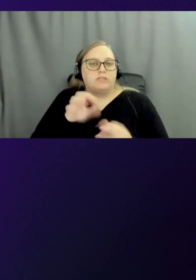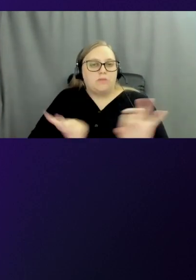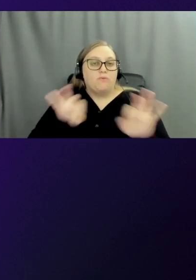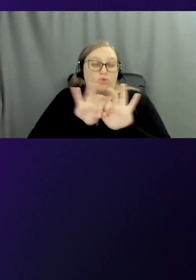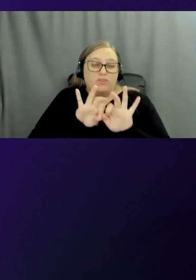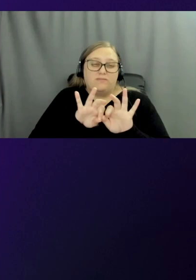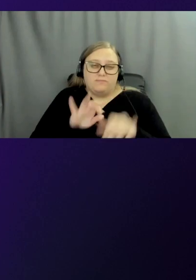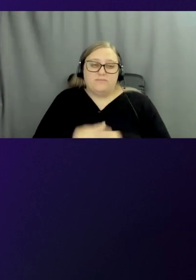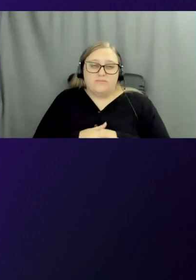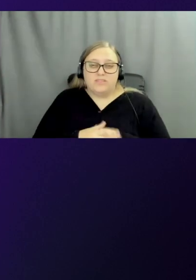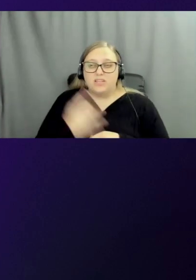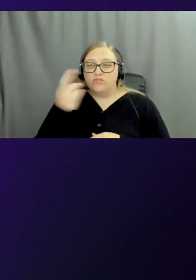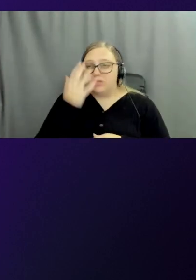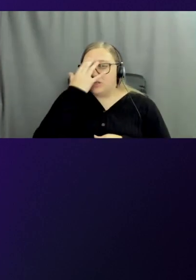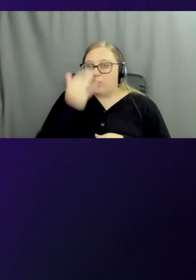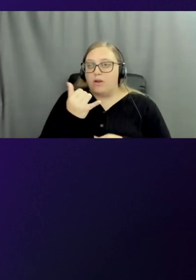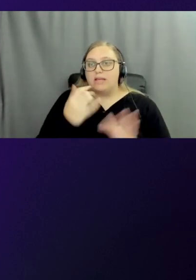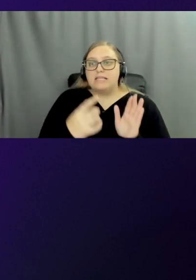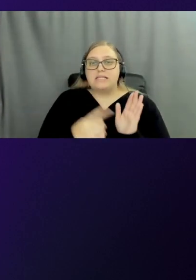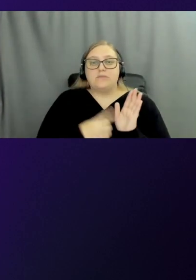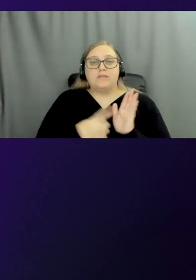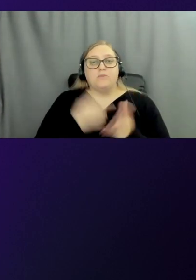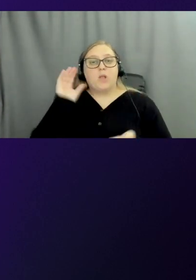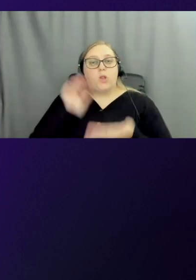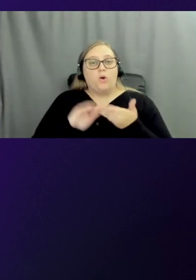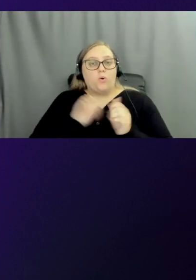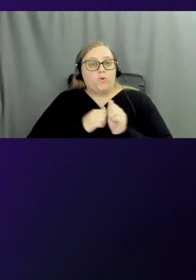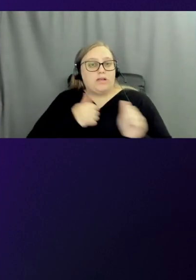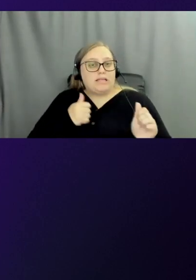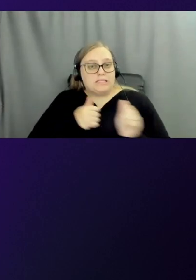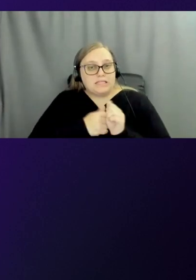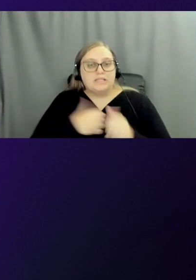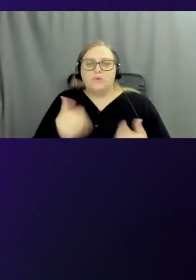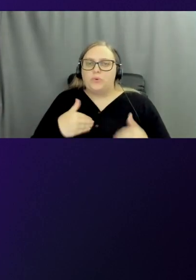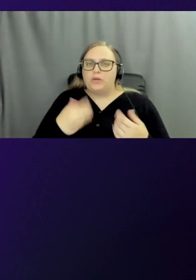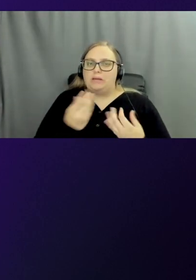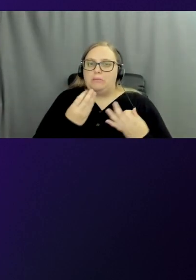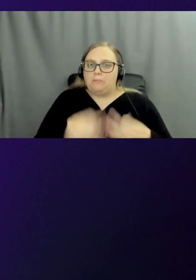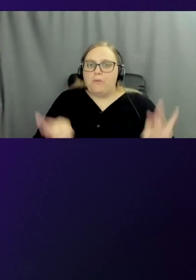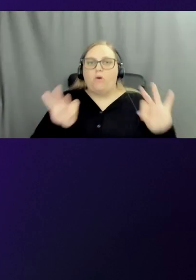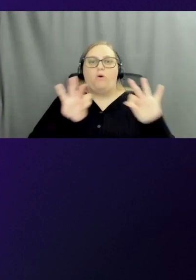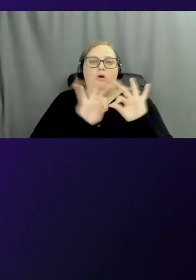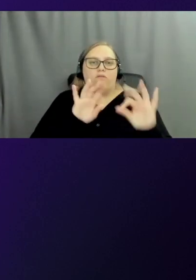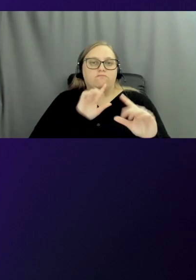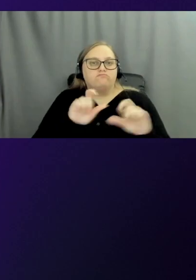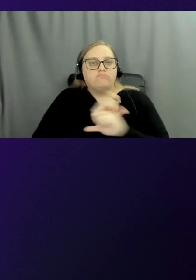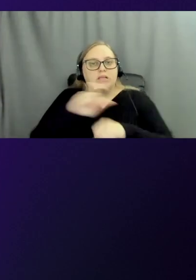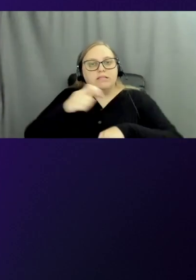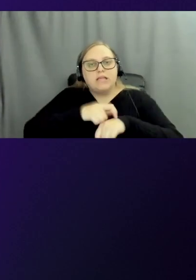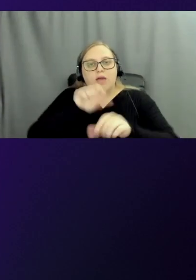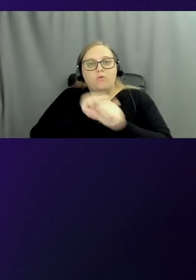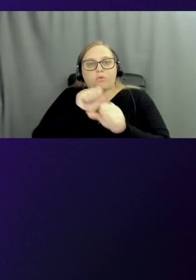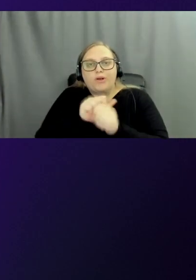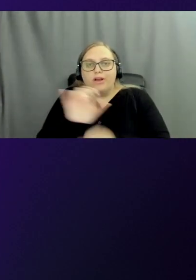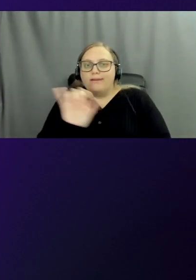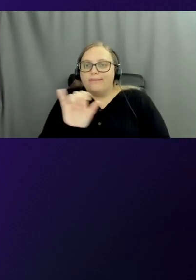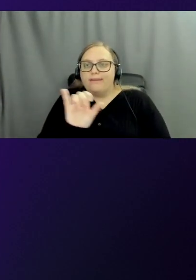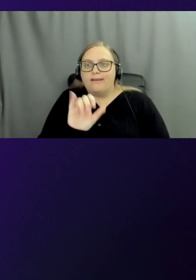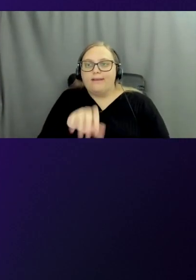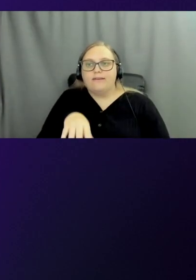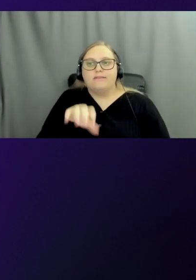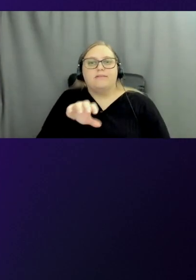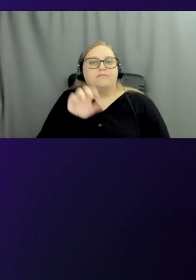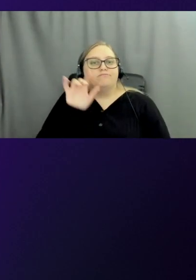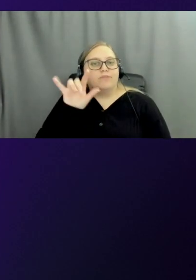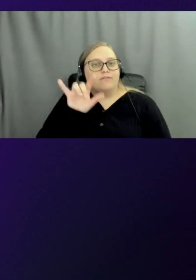why some of the, the low latency is very critical for real-time workloads like Aerospike databases